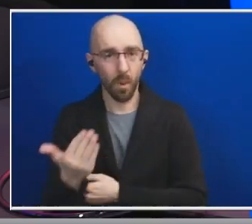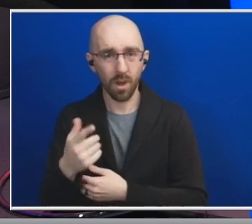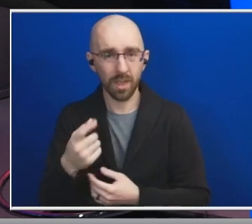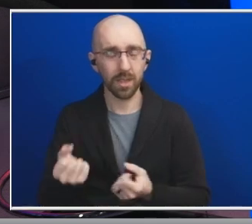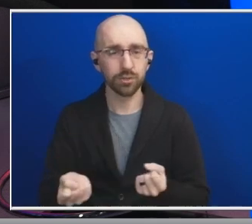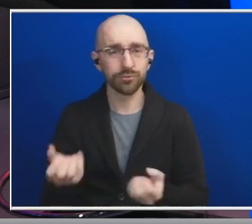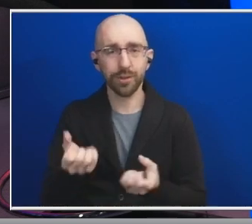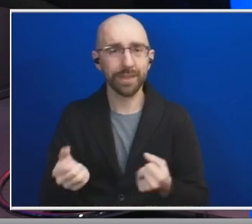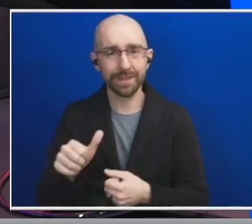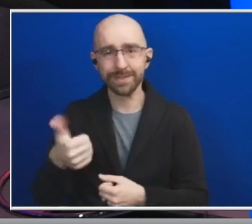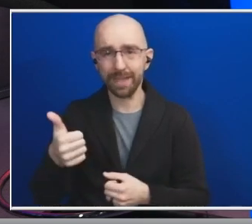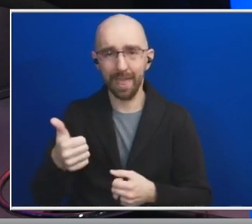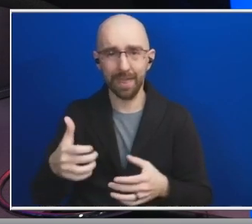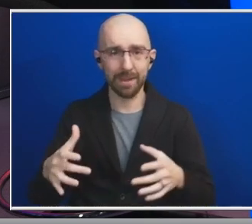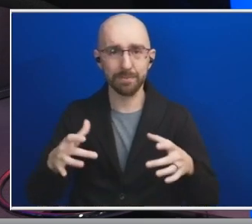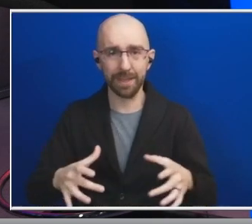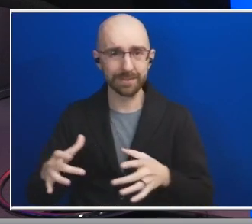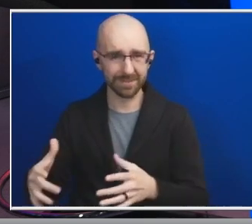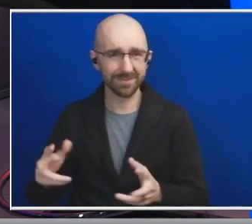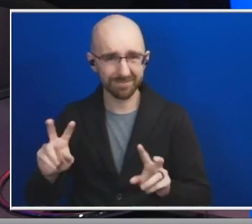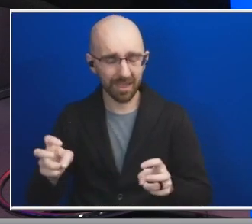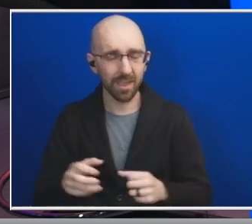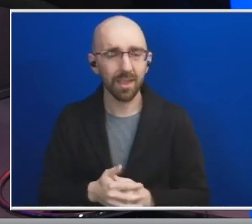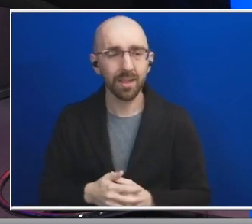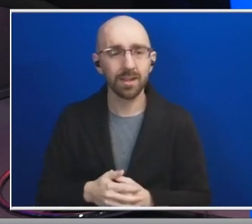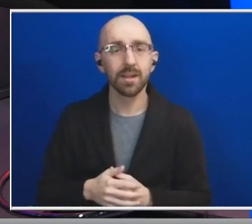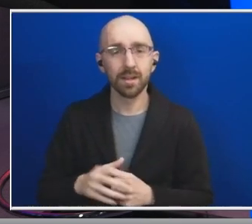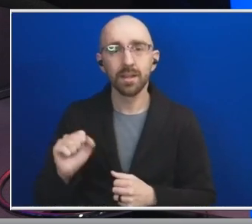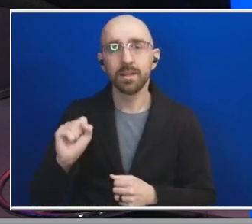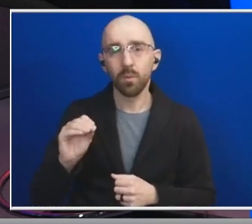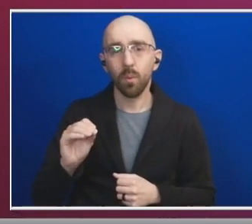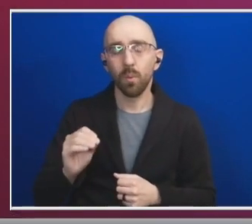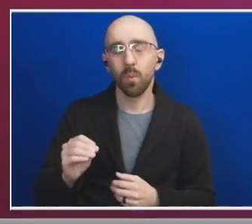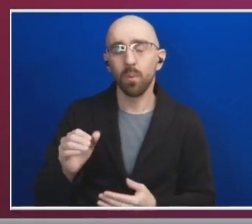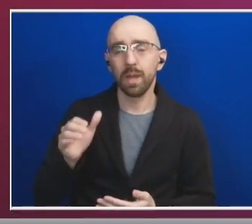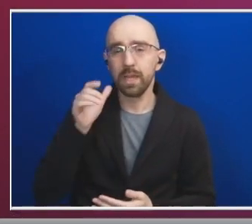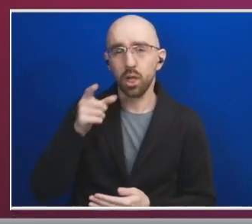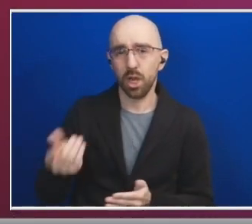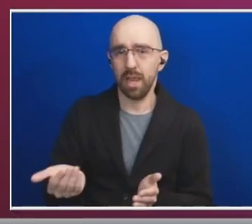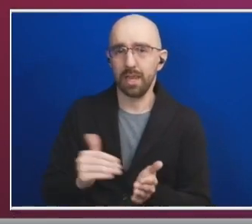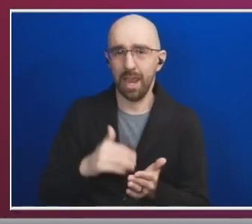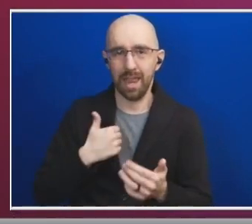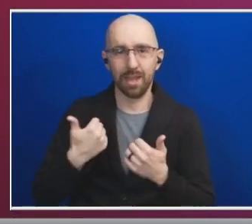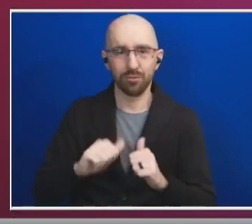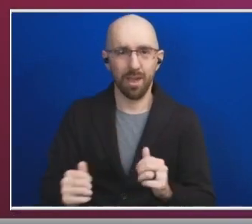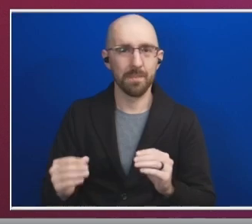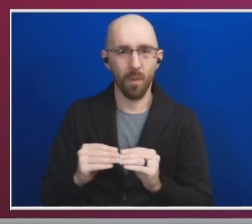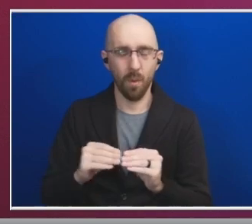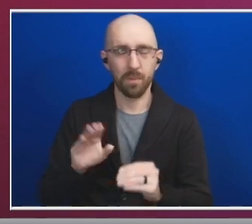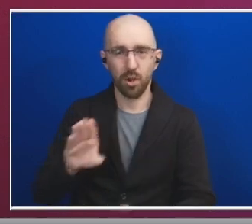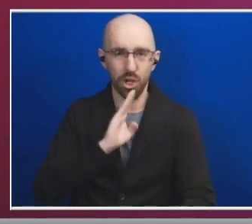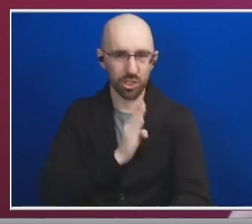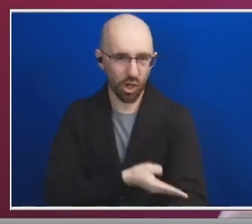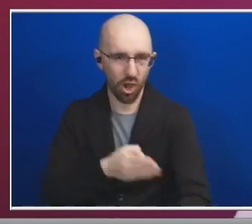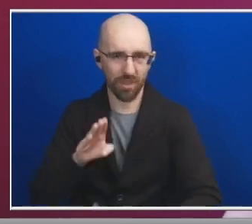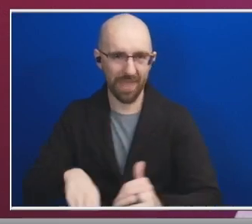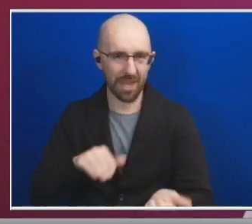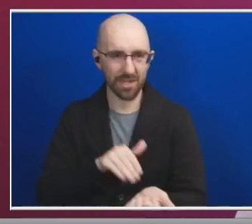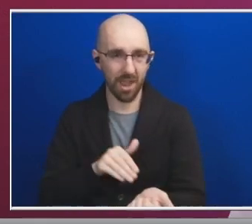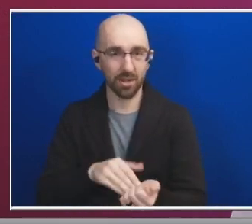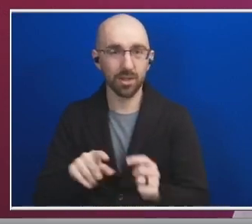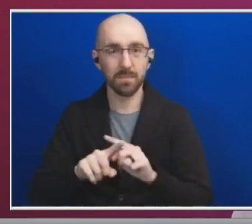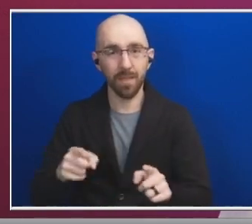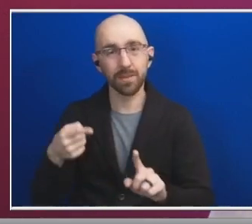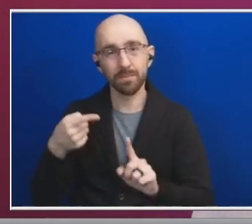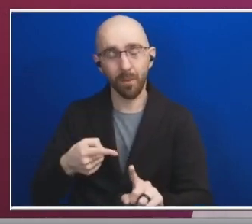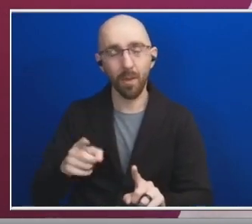Yeah. And so to hear her, and again, I try more to be her daughter than her doctor, but there is a point when she has to